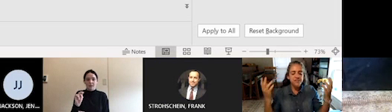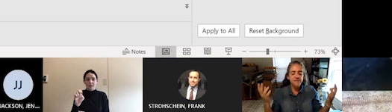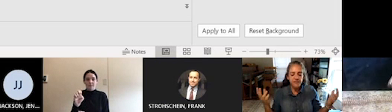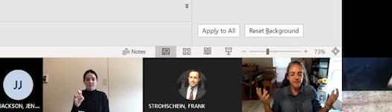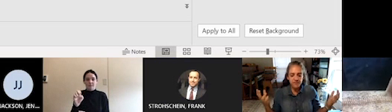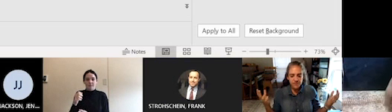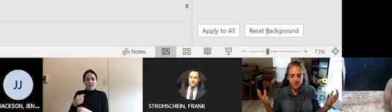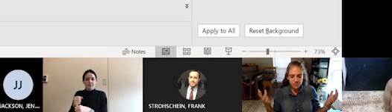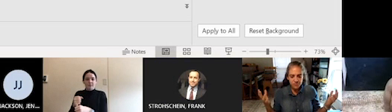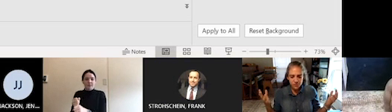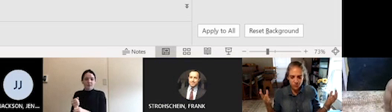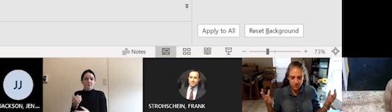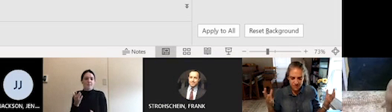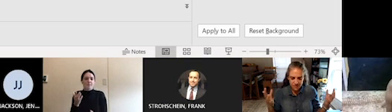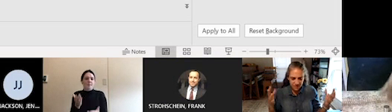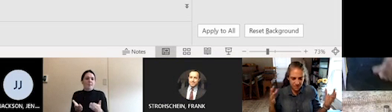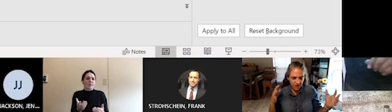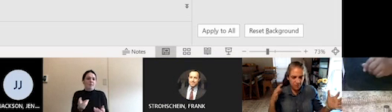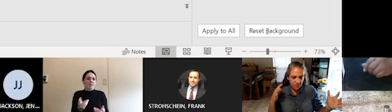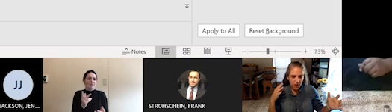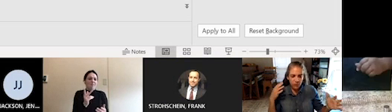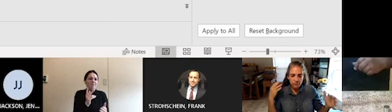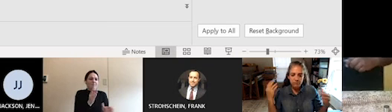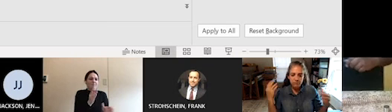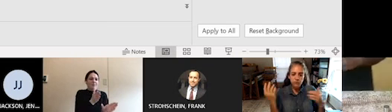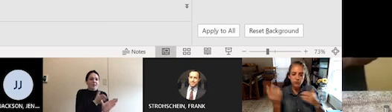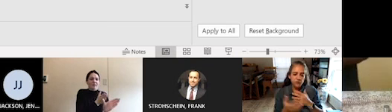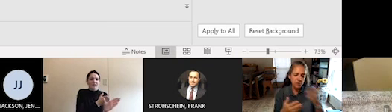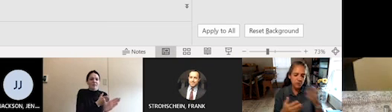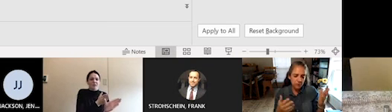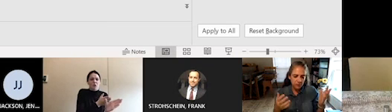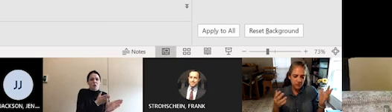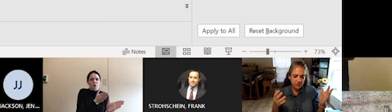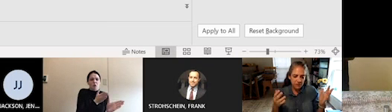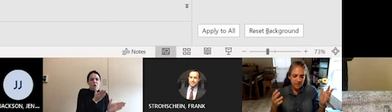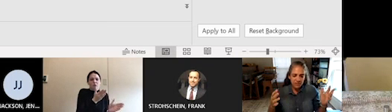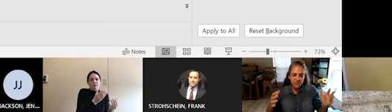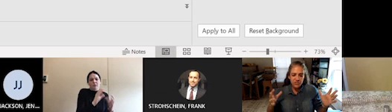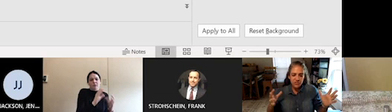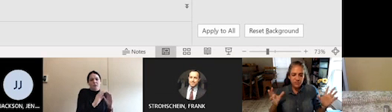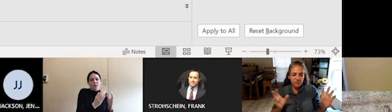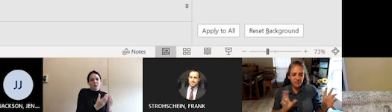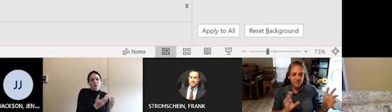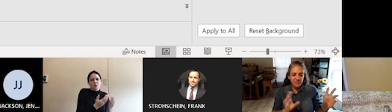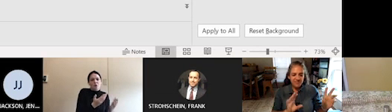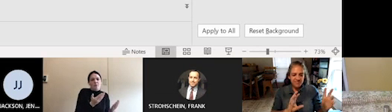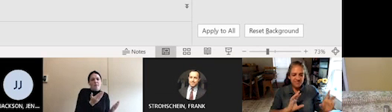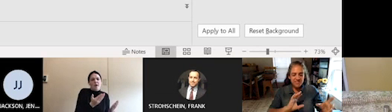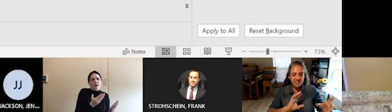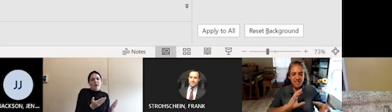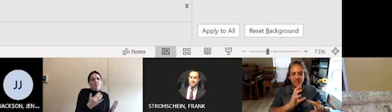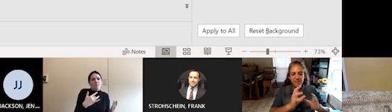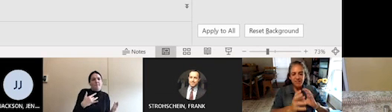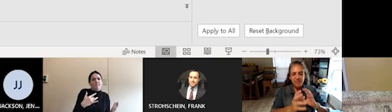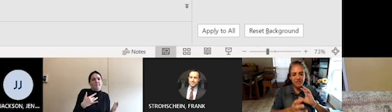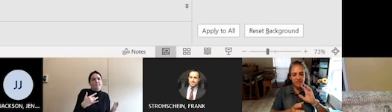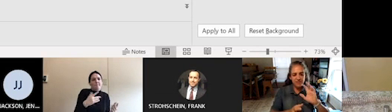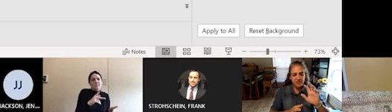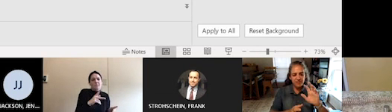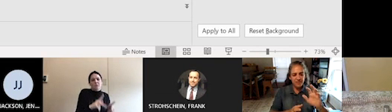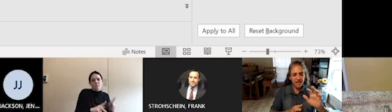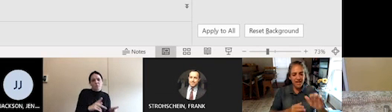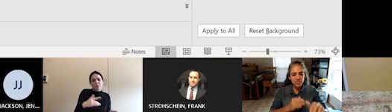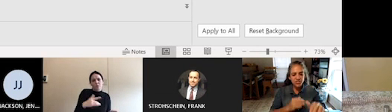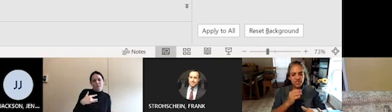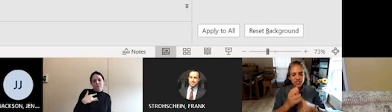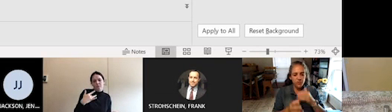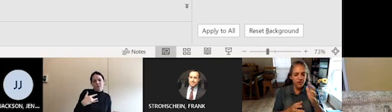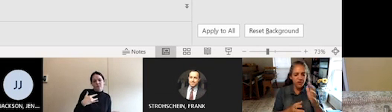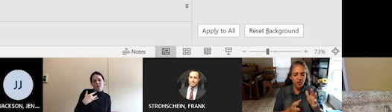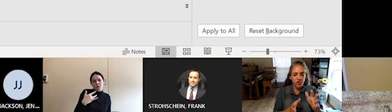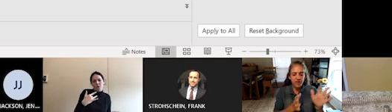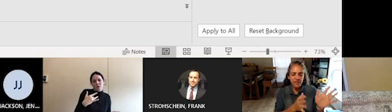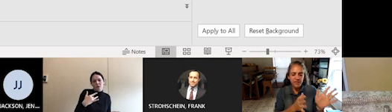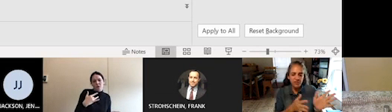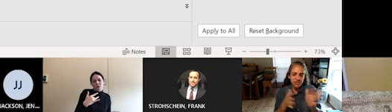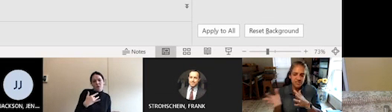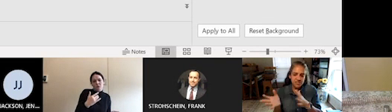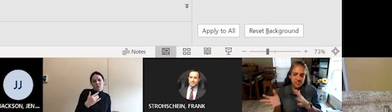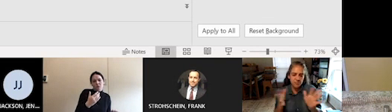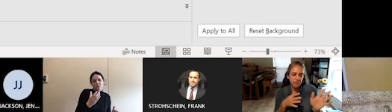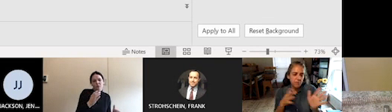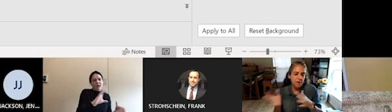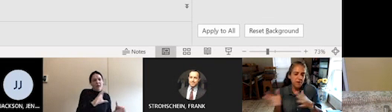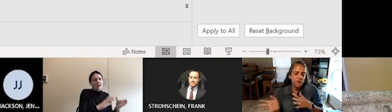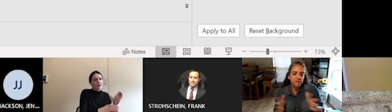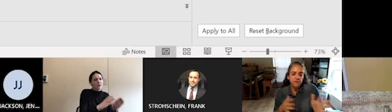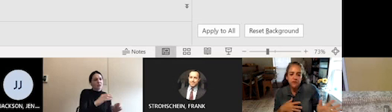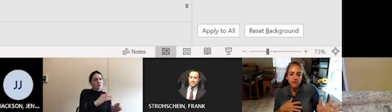philosophy of some sort about what moves people? Could you take the action that's going on and